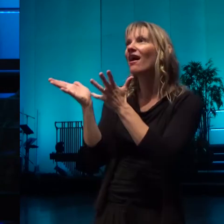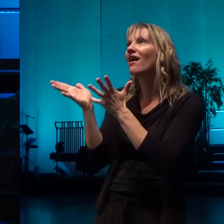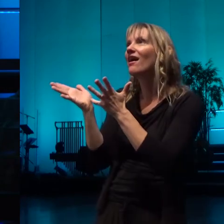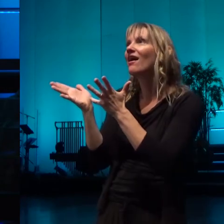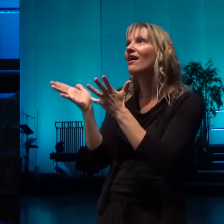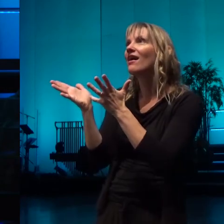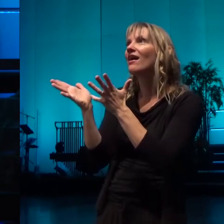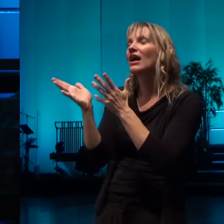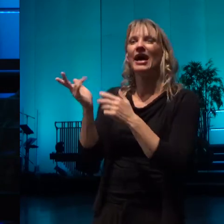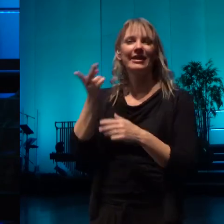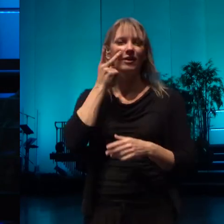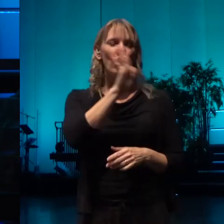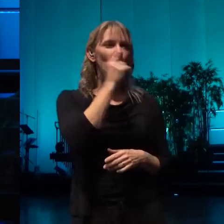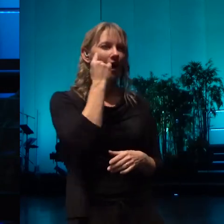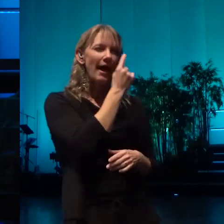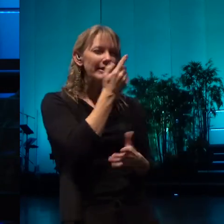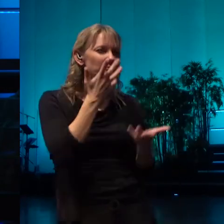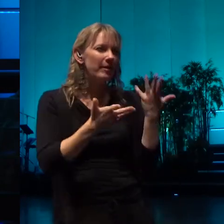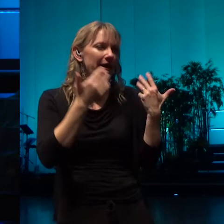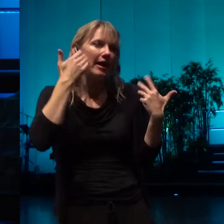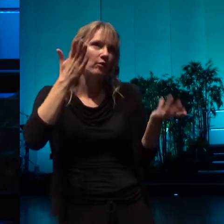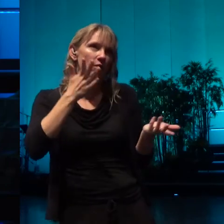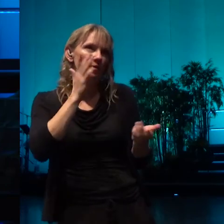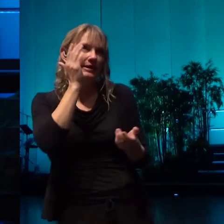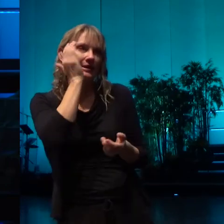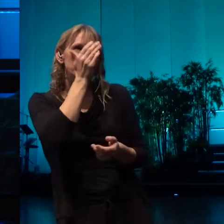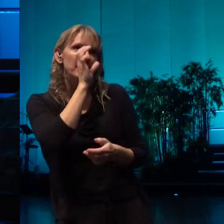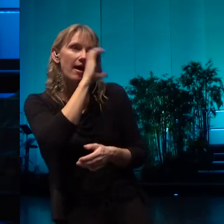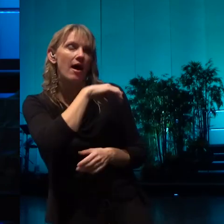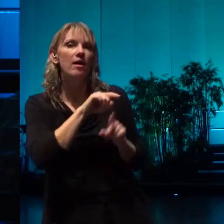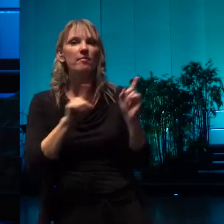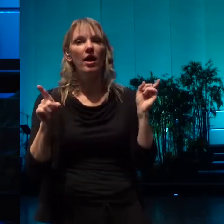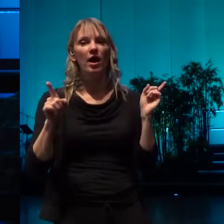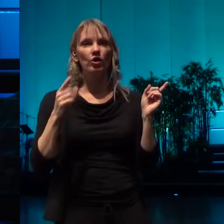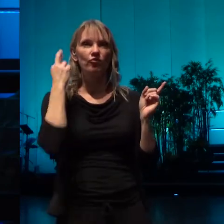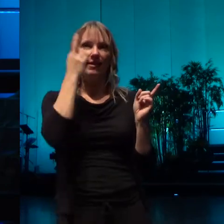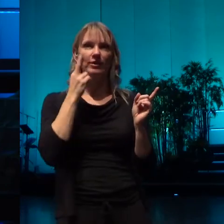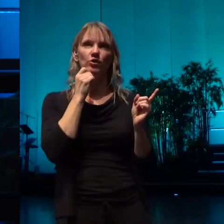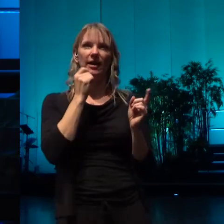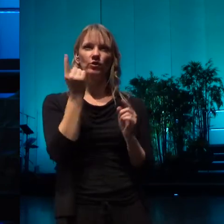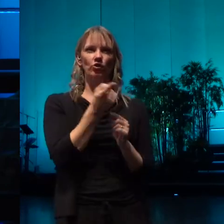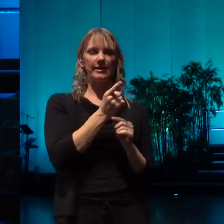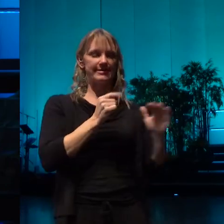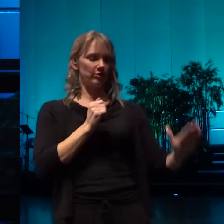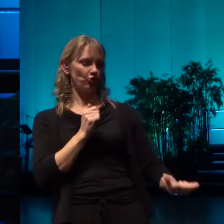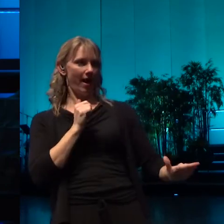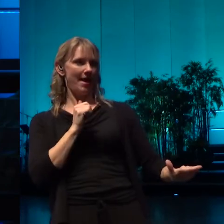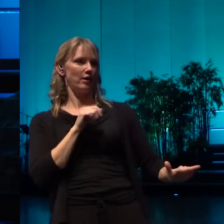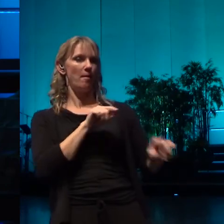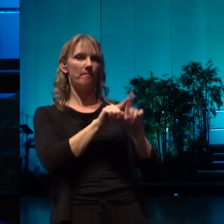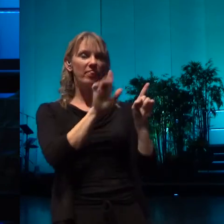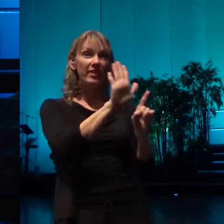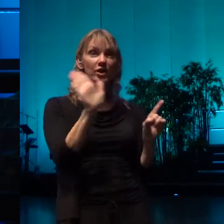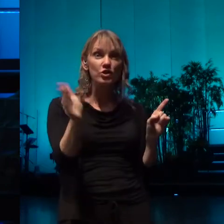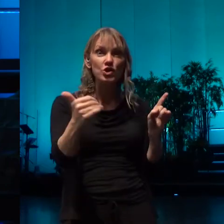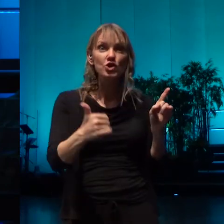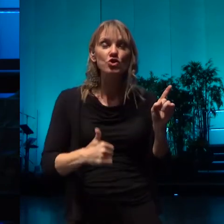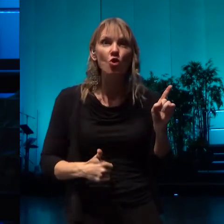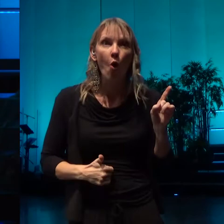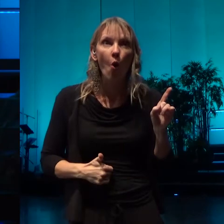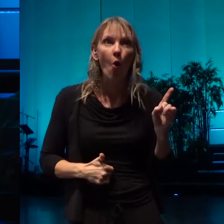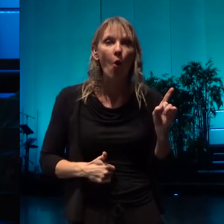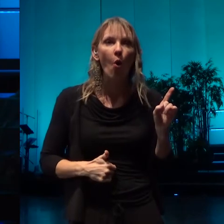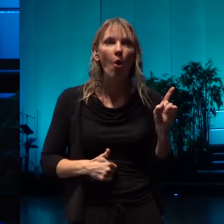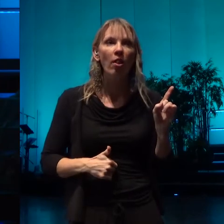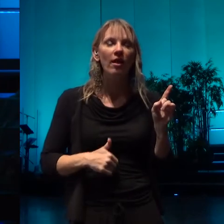her eyes, and maybe this sounds weird, but have you ever had that with a kid where you realize you're not just looking at the child, but their whole soul is there? Just